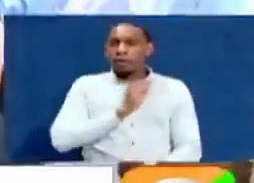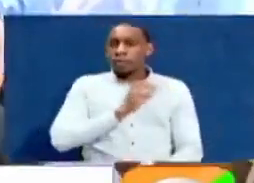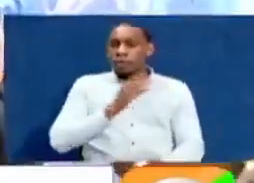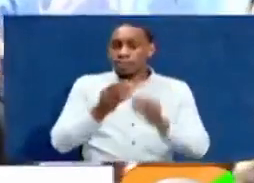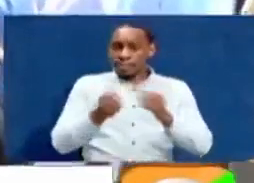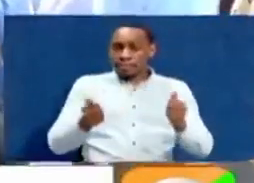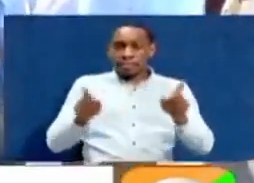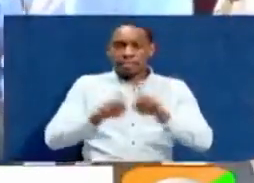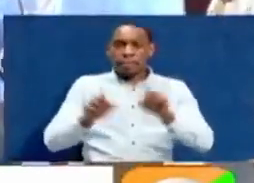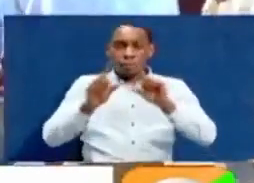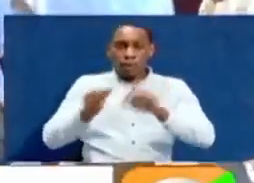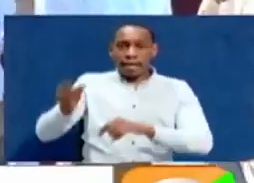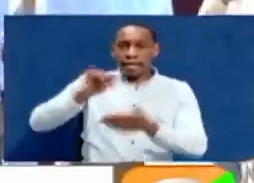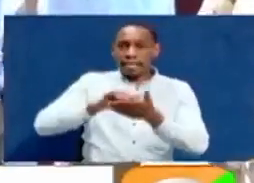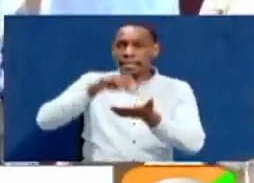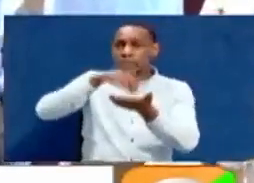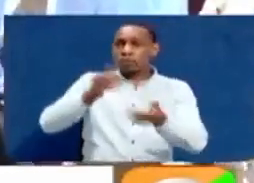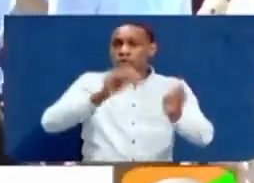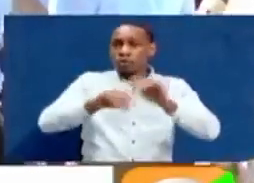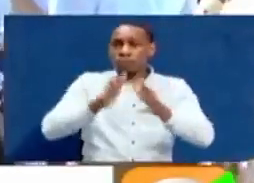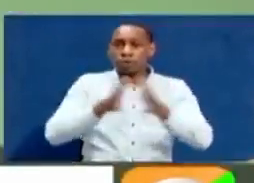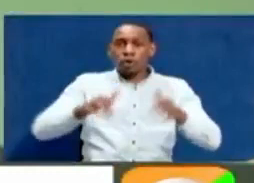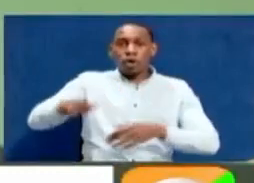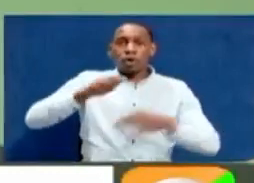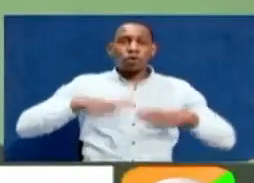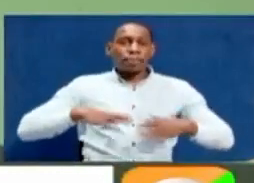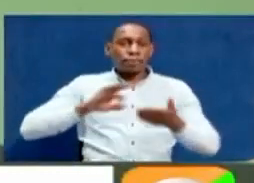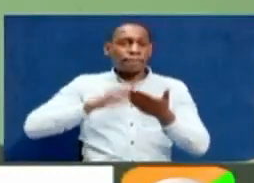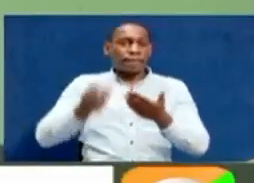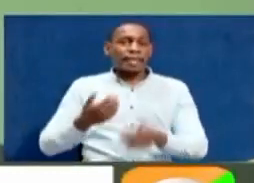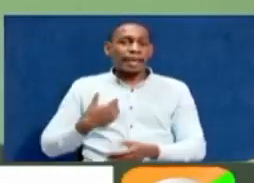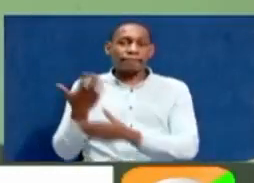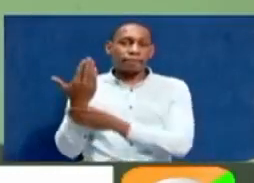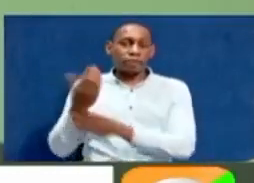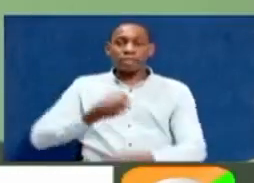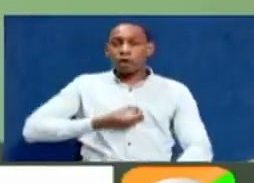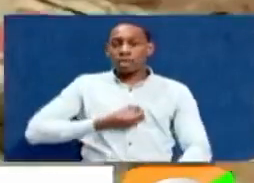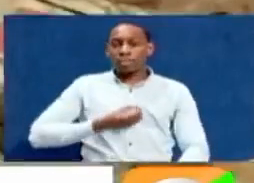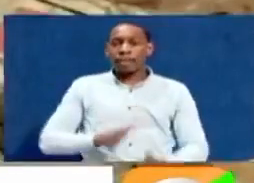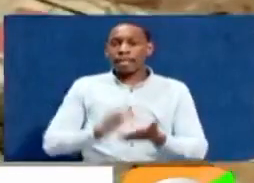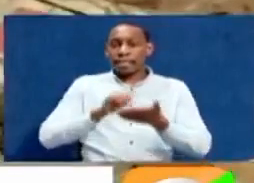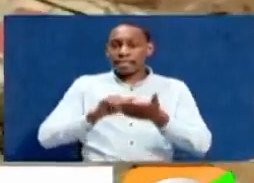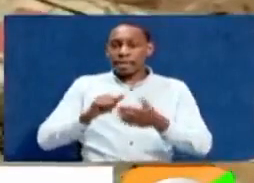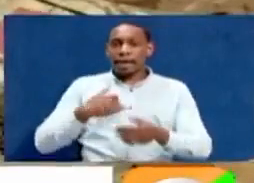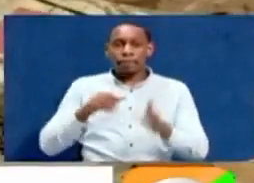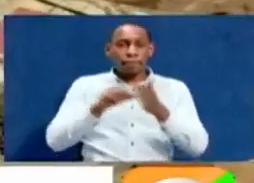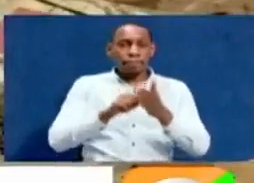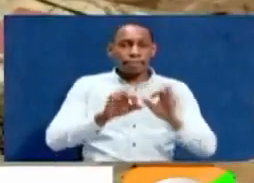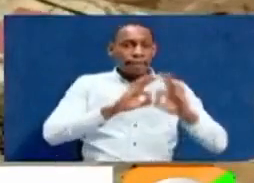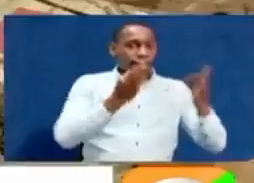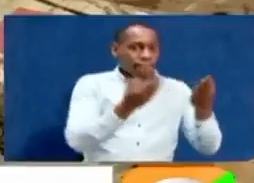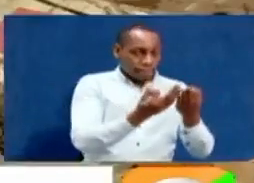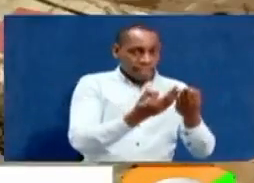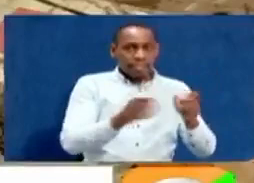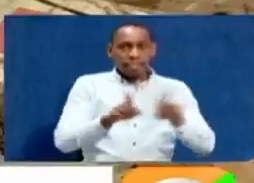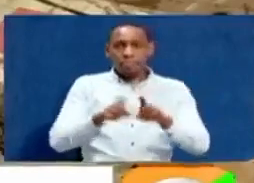vitatatuliwa na kuongeza kuwa visa hivyo vimechangiwa pakubwa na wenyeji kukosa stakabadhi za umiliki, kuwepo na utata baina ya